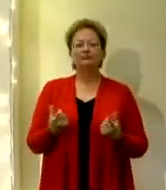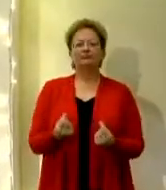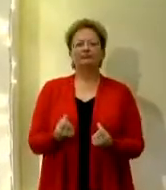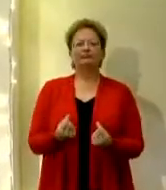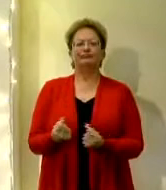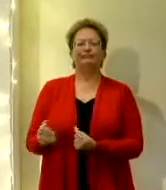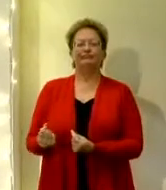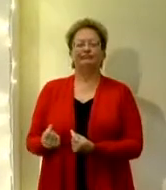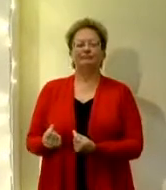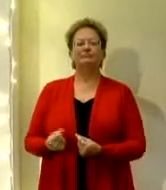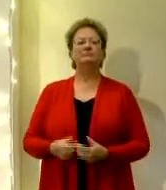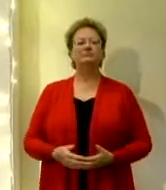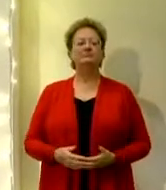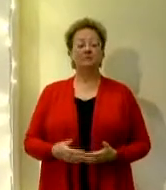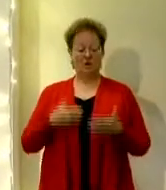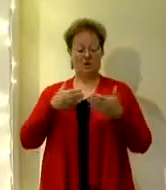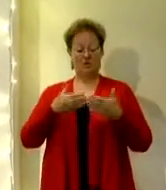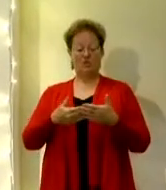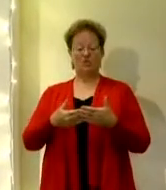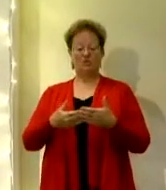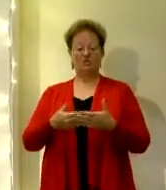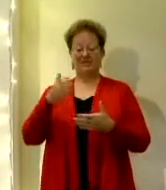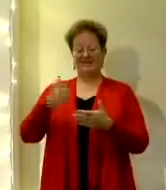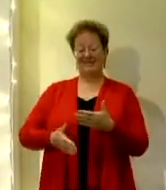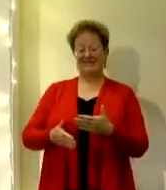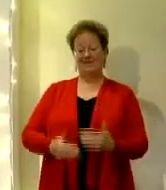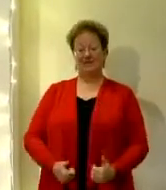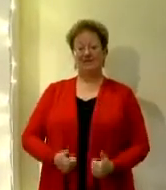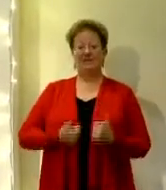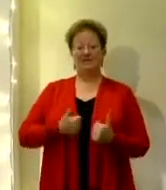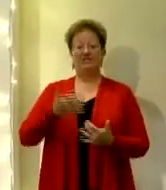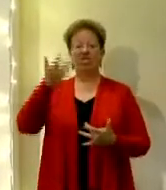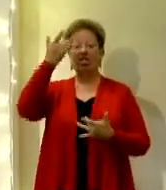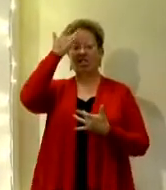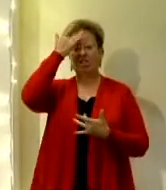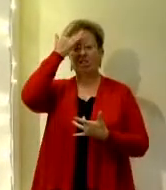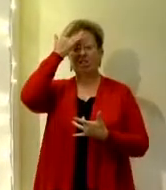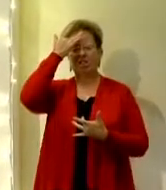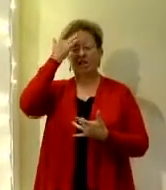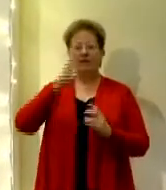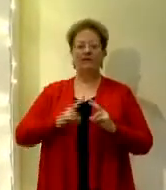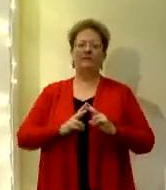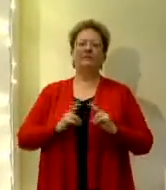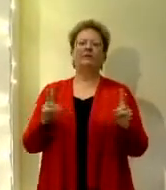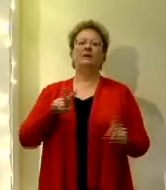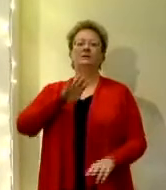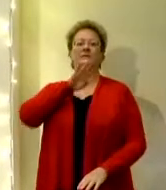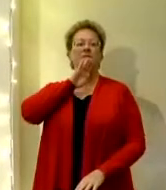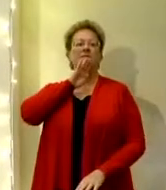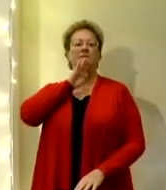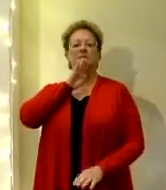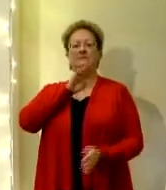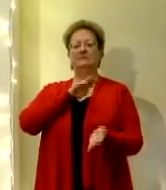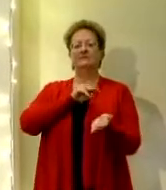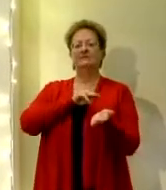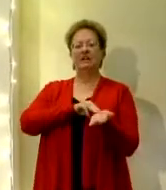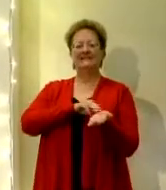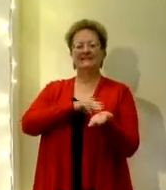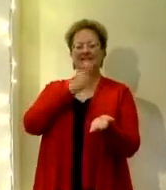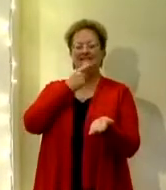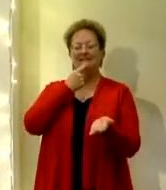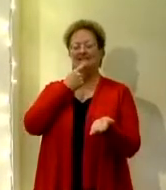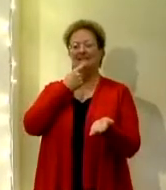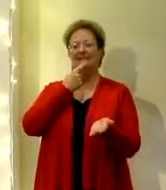his life, when he got sick, he's really frustrated. The doctors told him that he